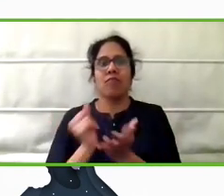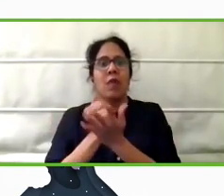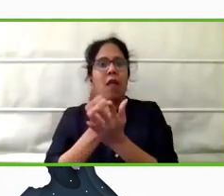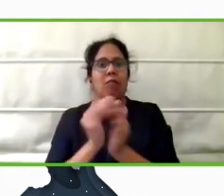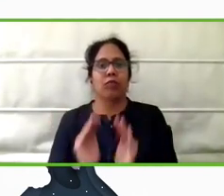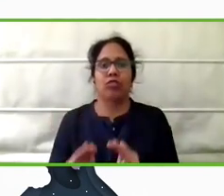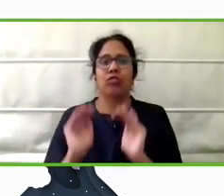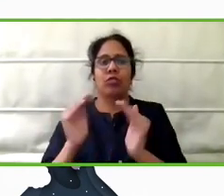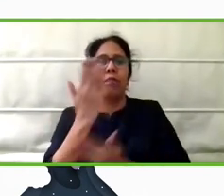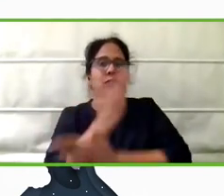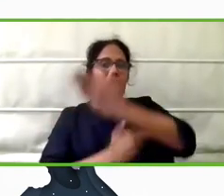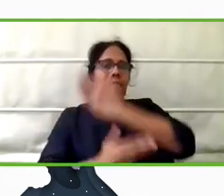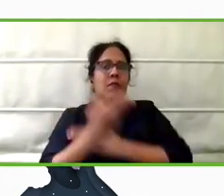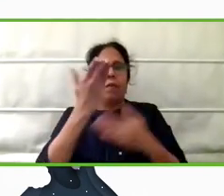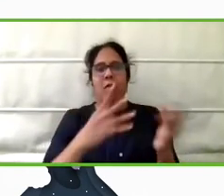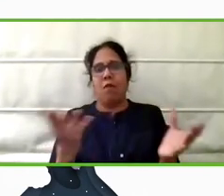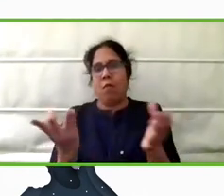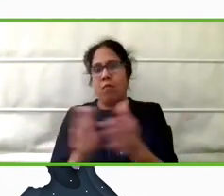to attract